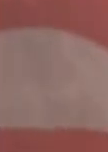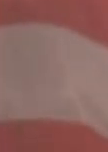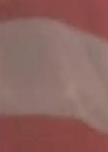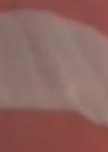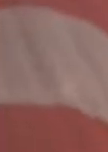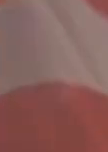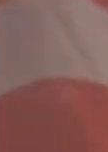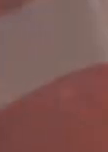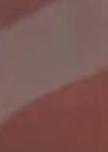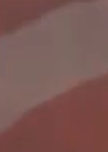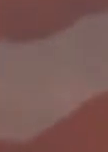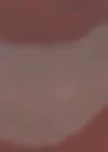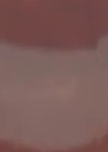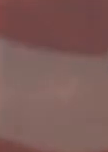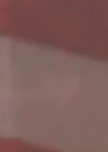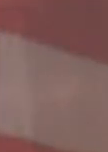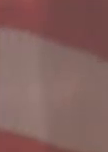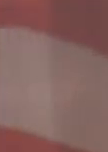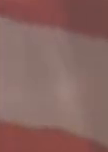us.